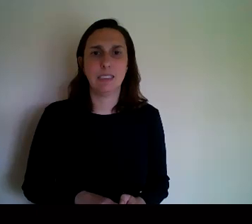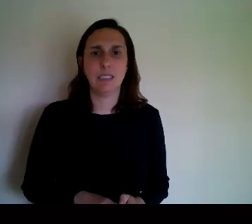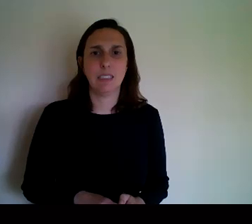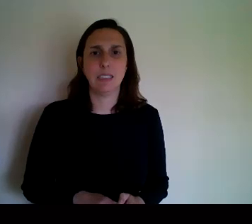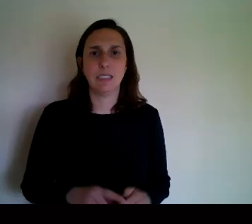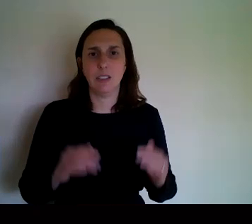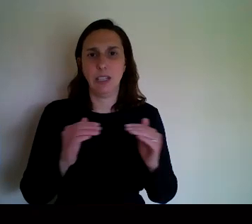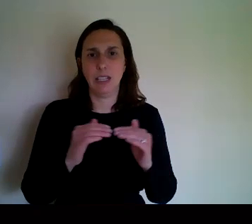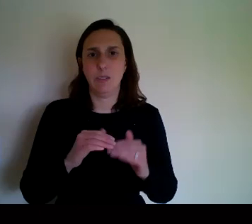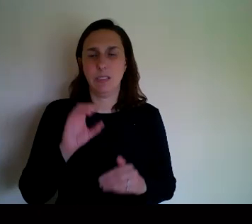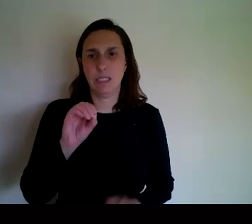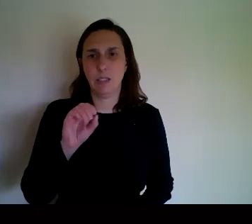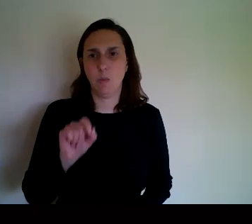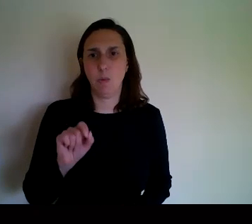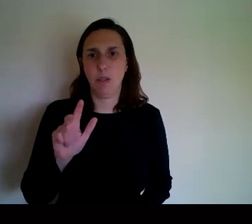0.35.